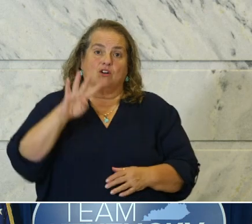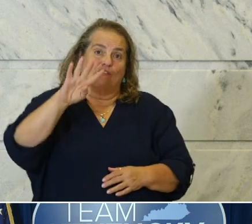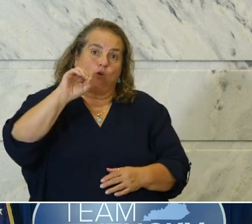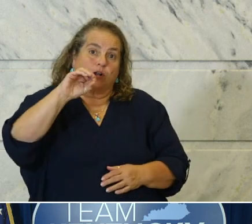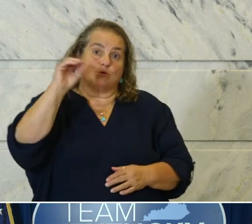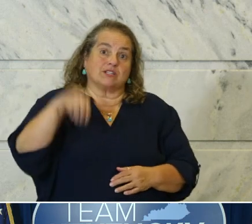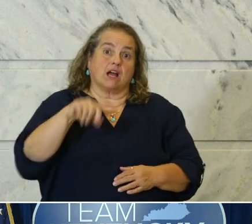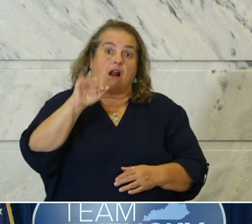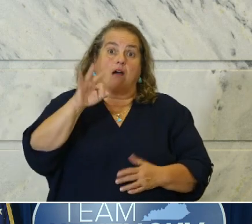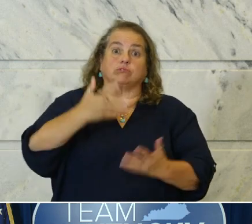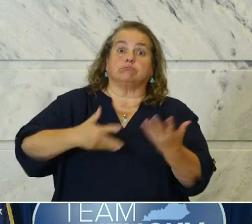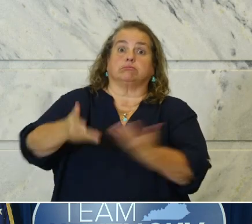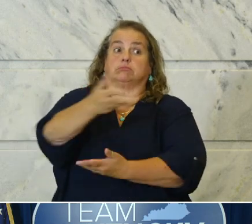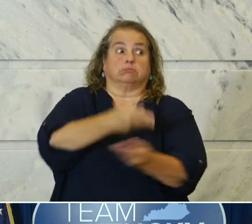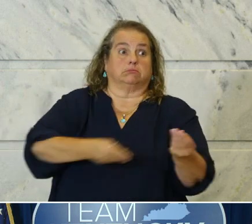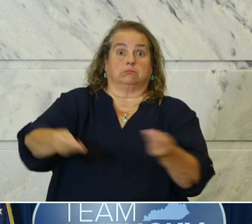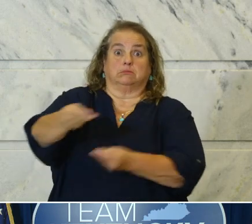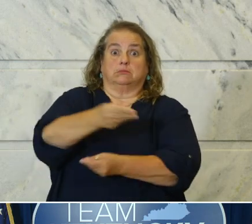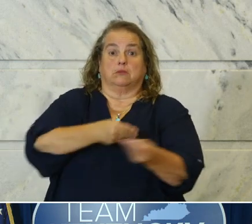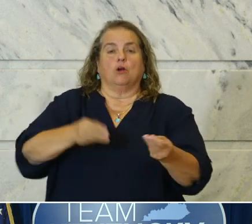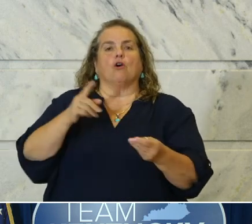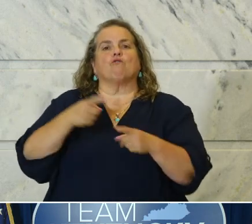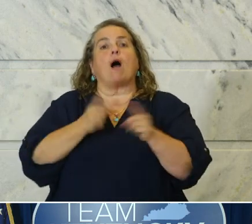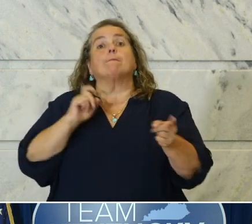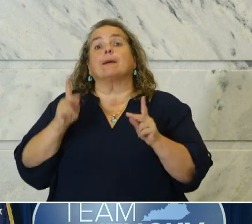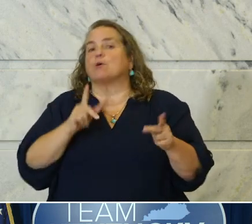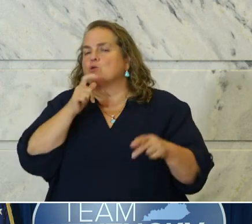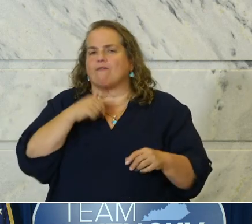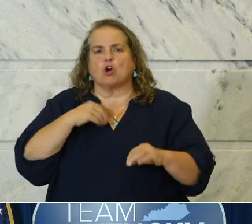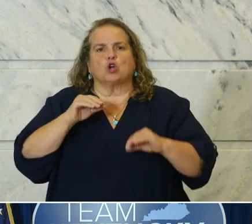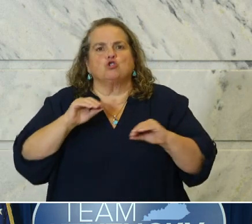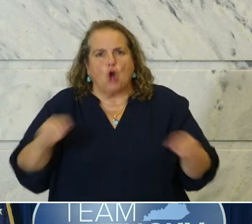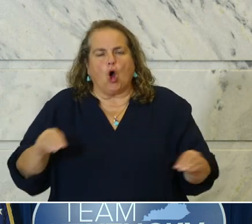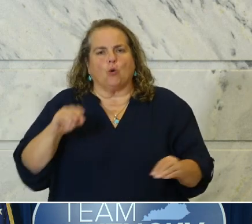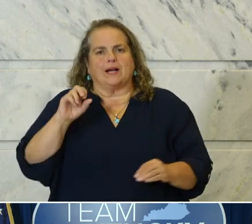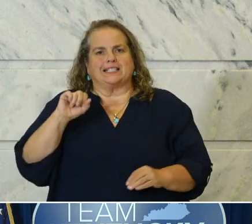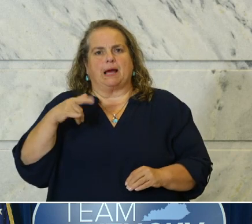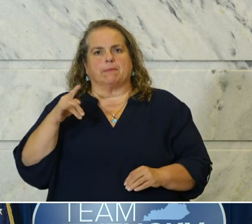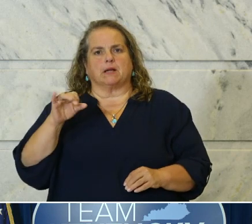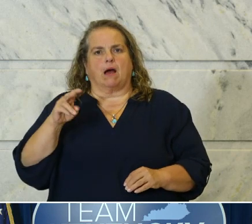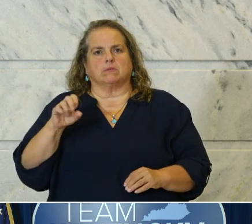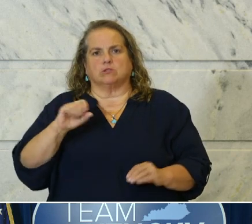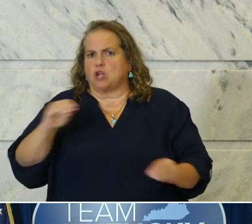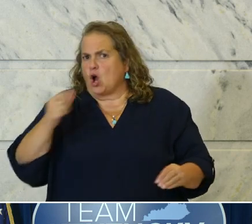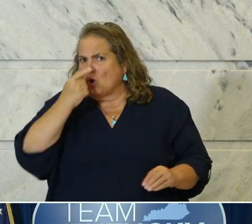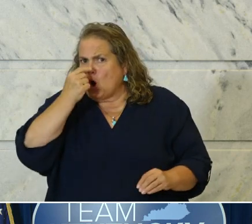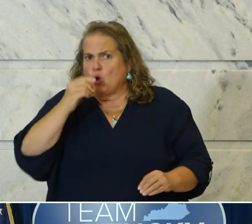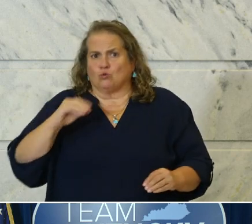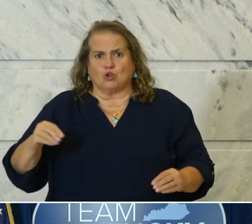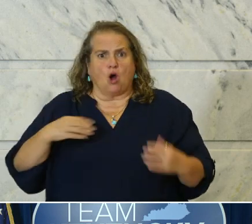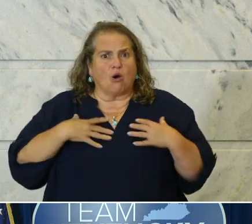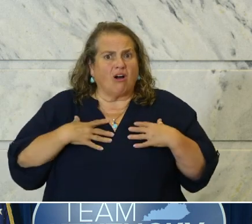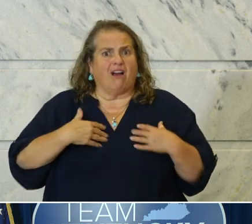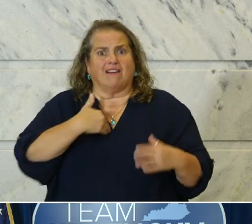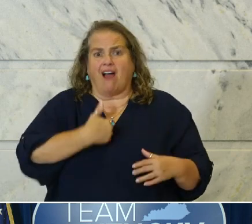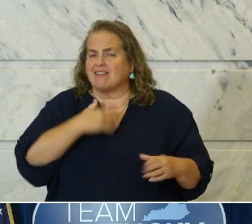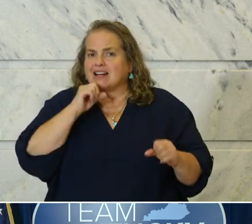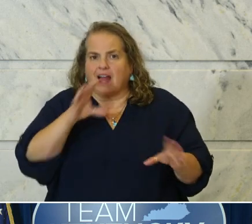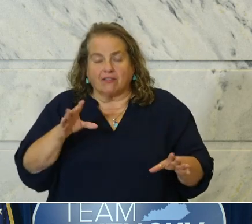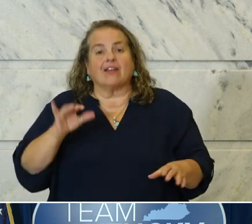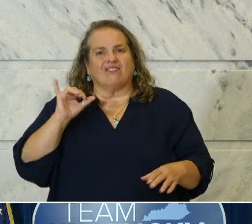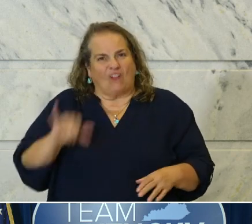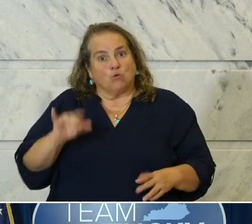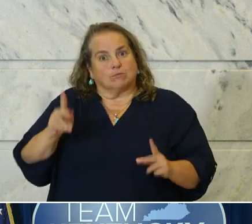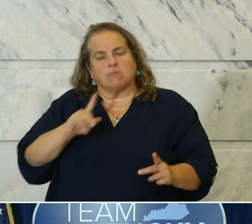transmission occurs with people with no symptoms. So the only way you stop that transmission from occurring is if you test somebody, find out